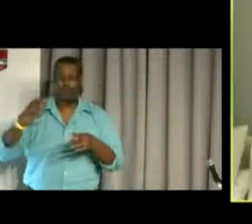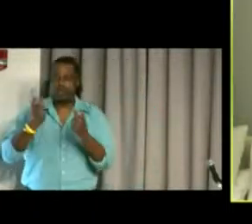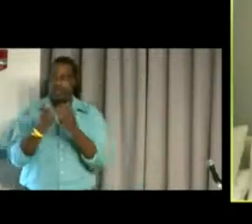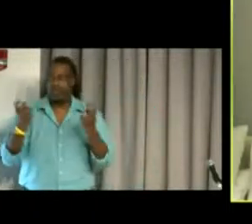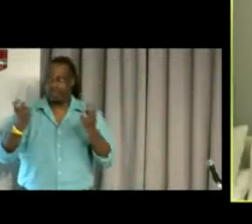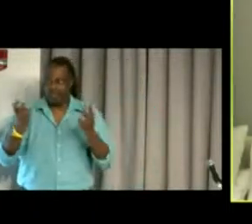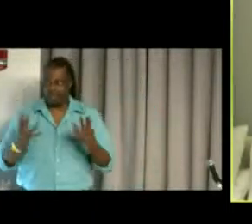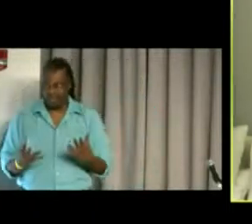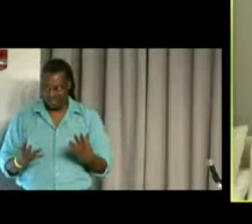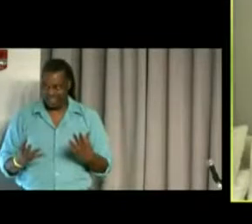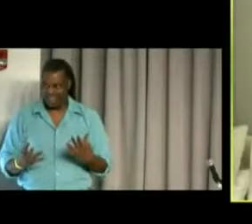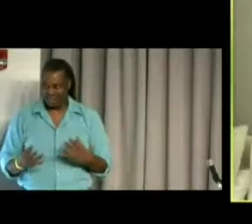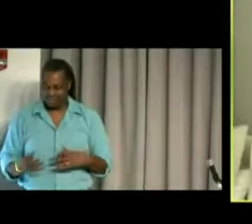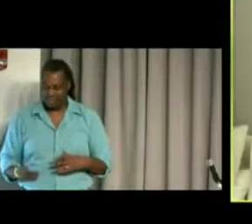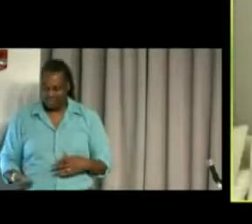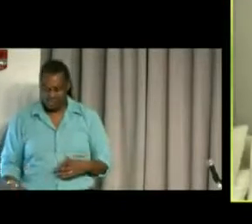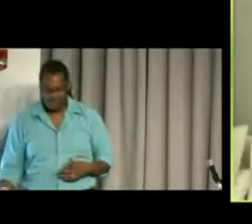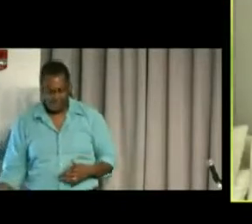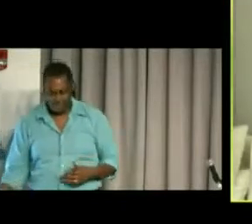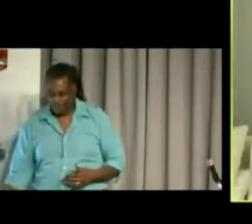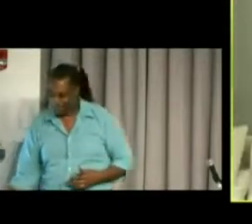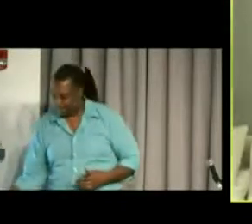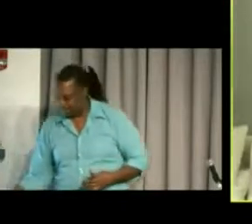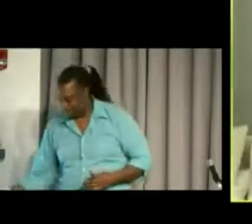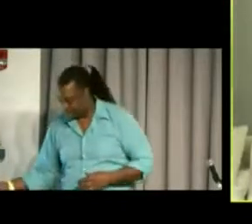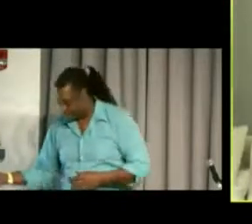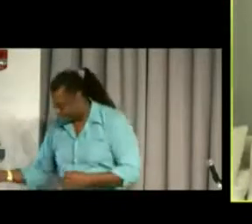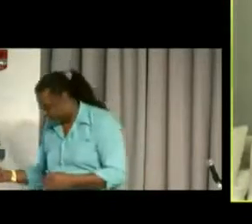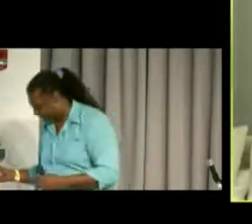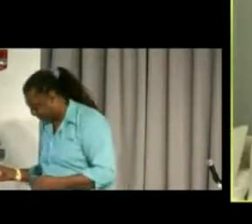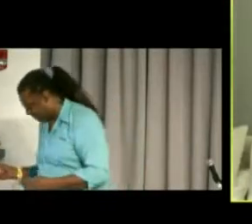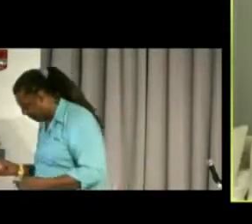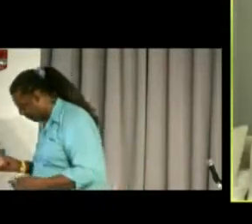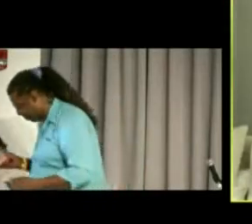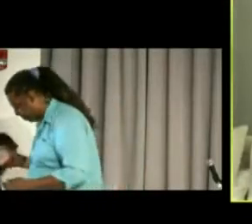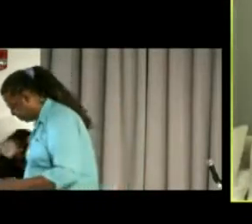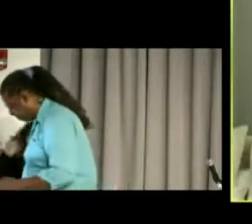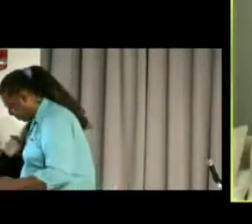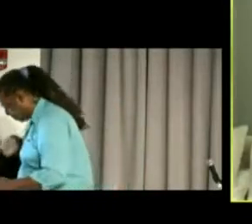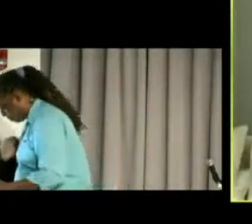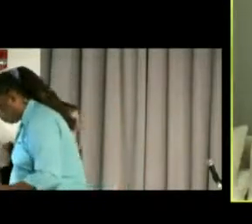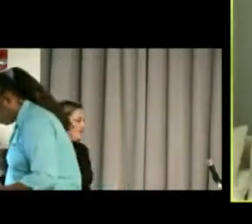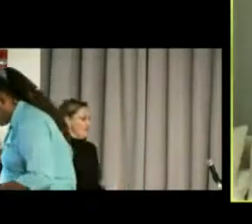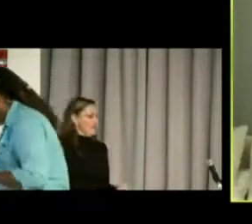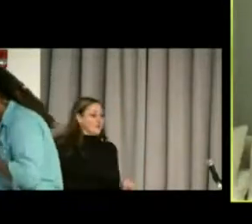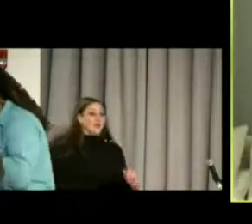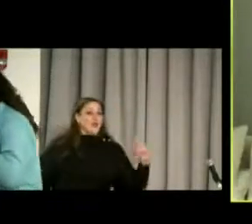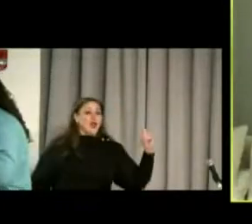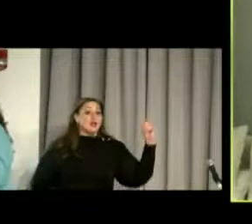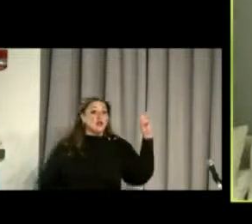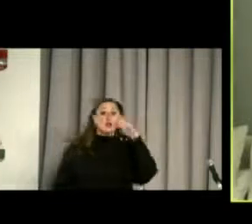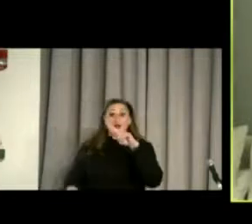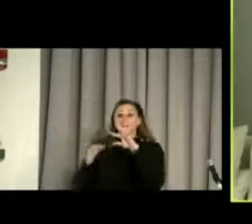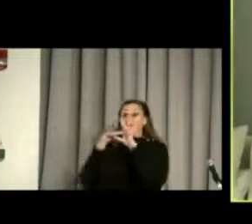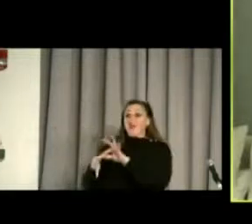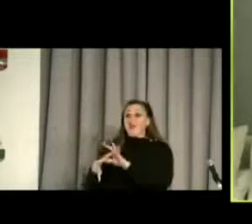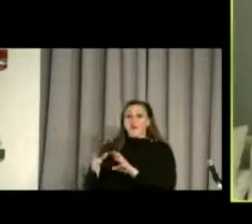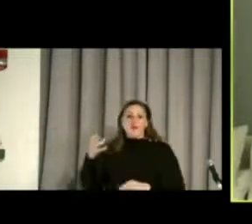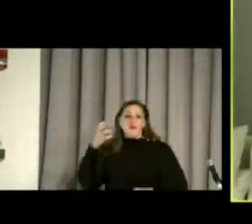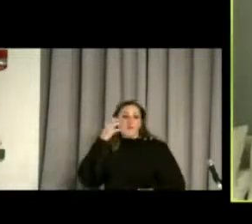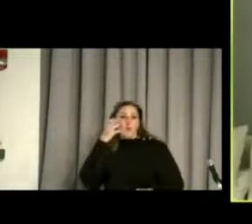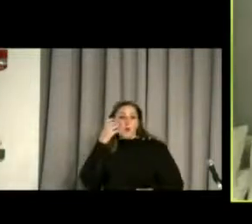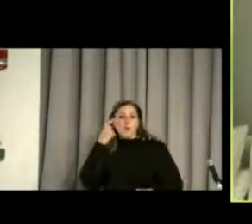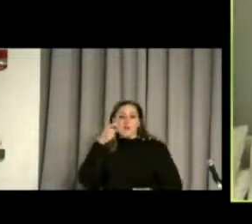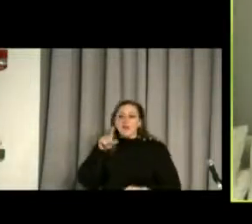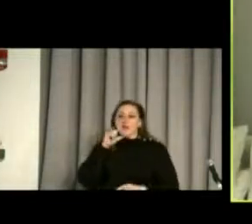Judge, and one of the jurors as well. And the question is going to be via phone because she's not live here in the